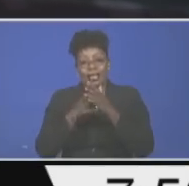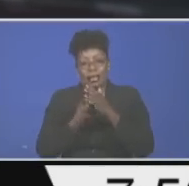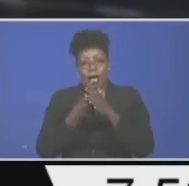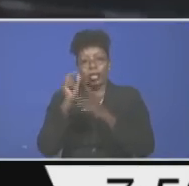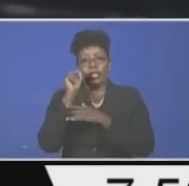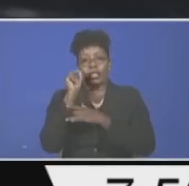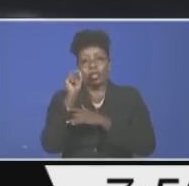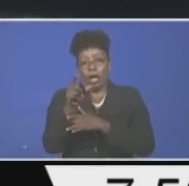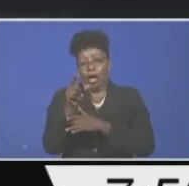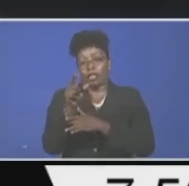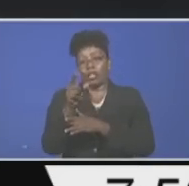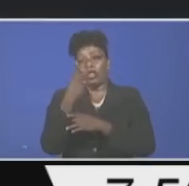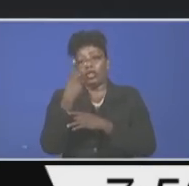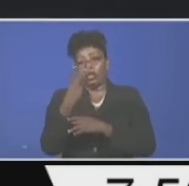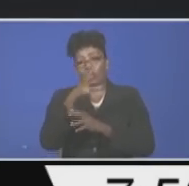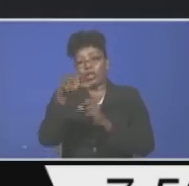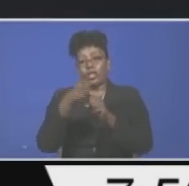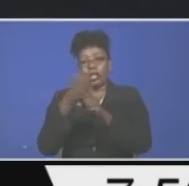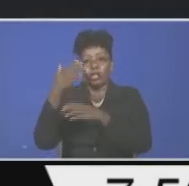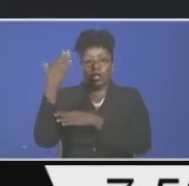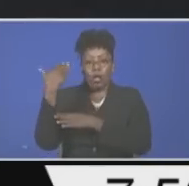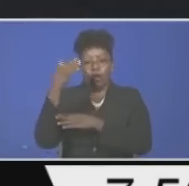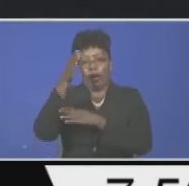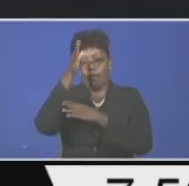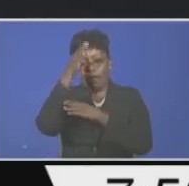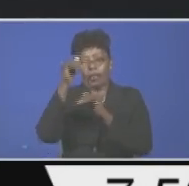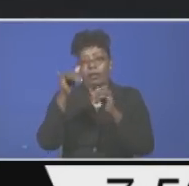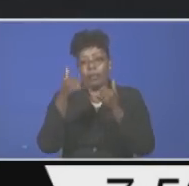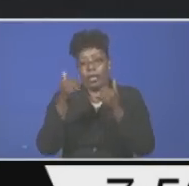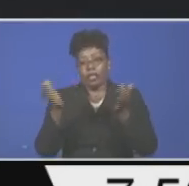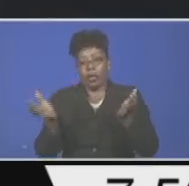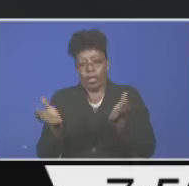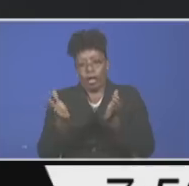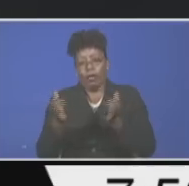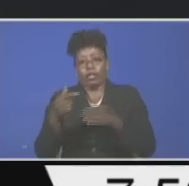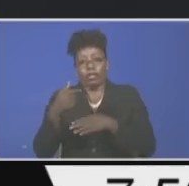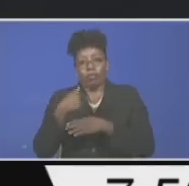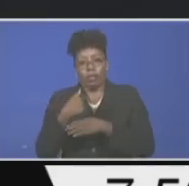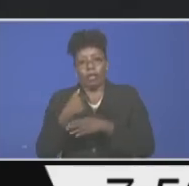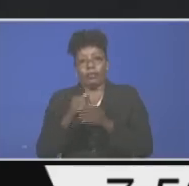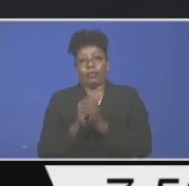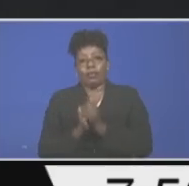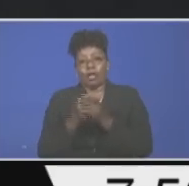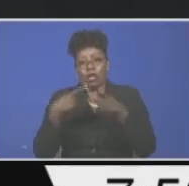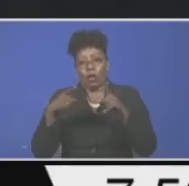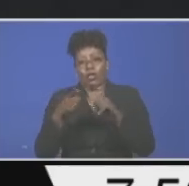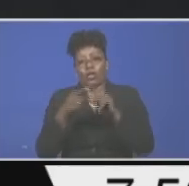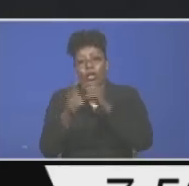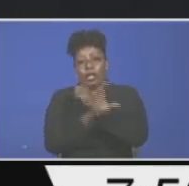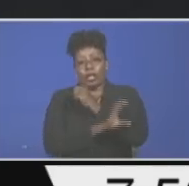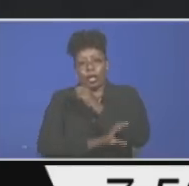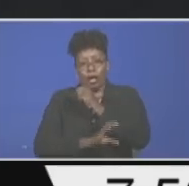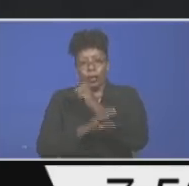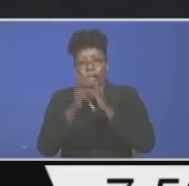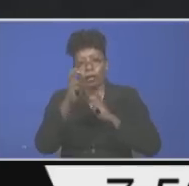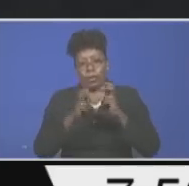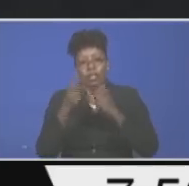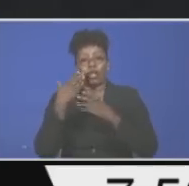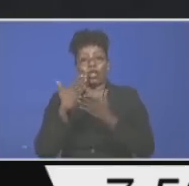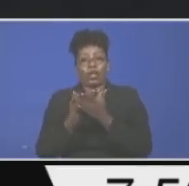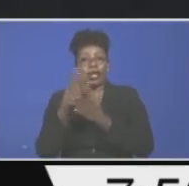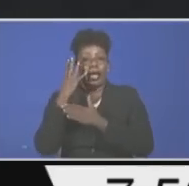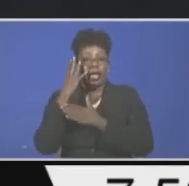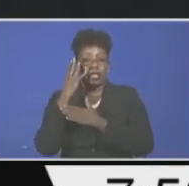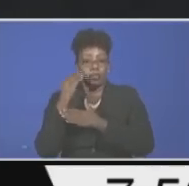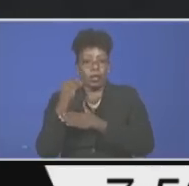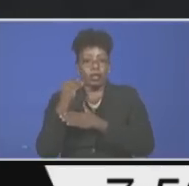years ago because my dad used to play, so he encouraged me to play as well. But going to the Caribbean Cup was a wonderful experience, getting to shoot against